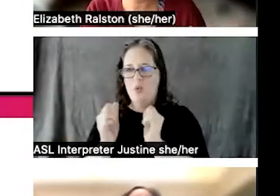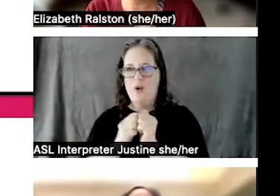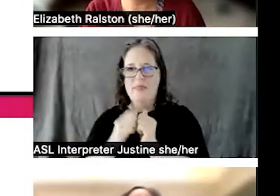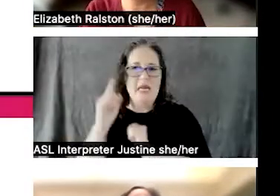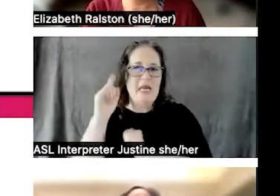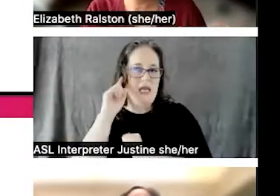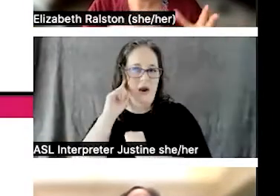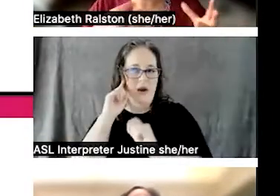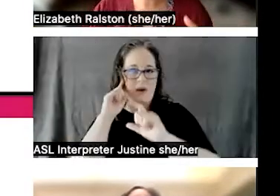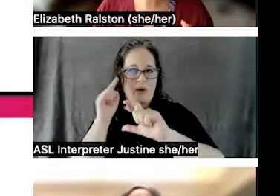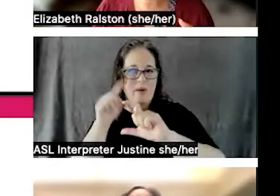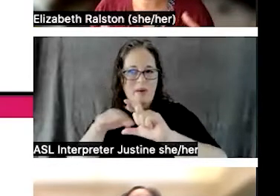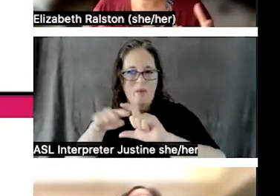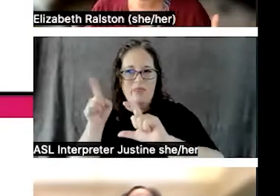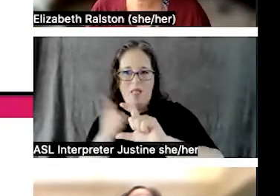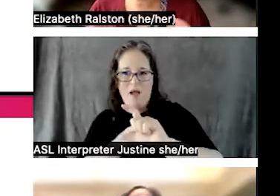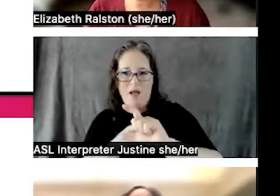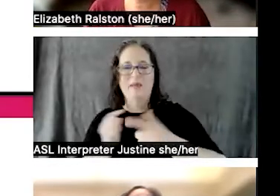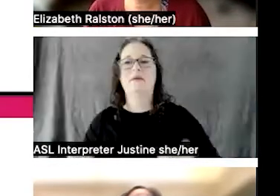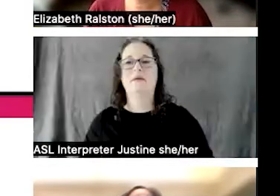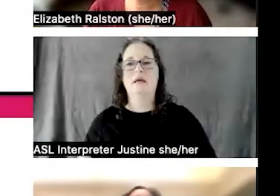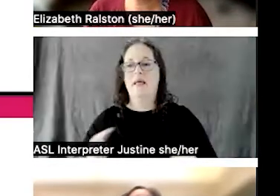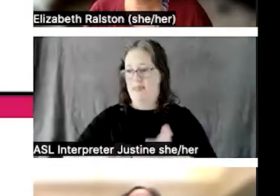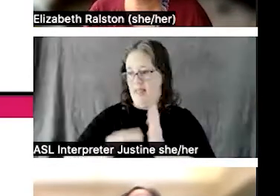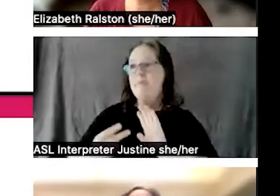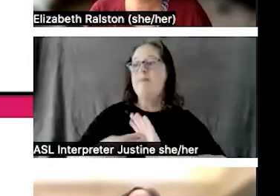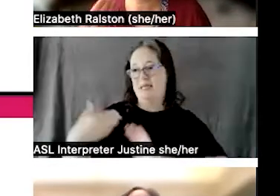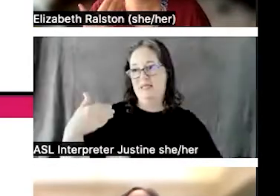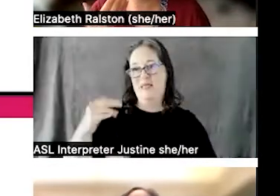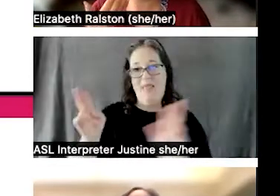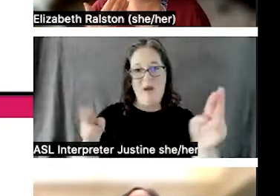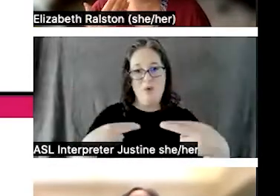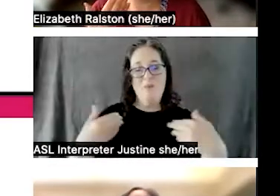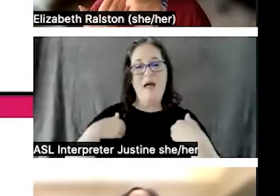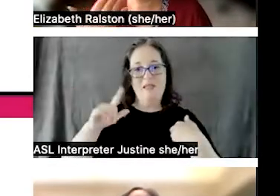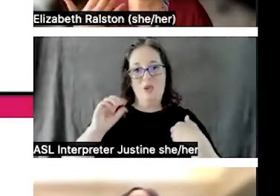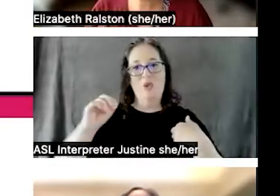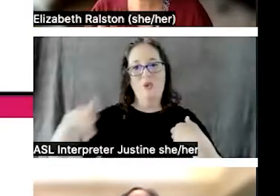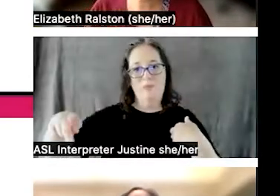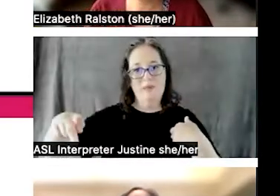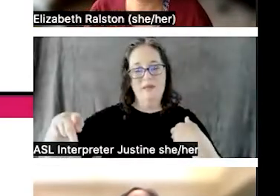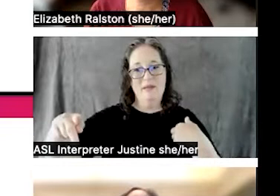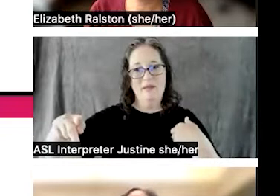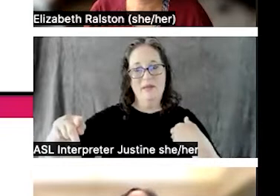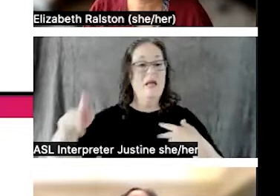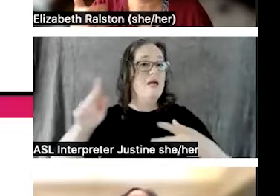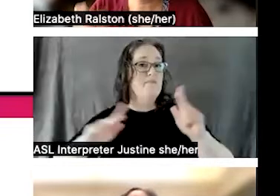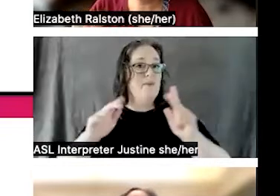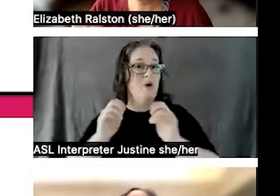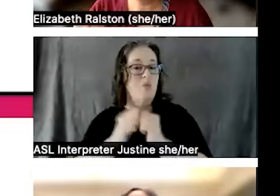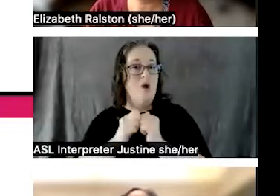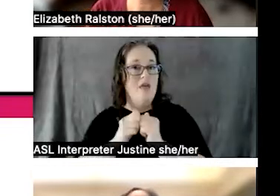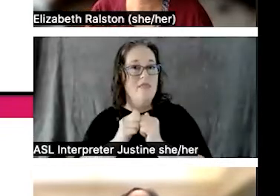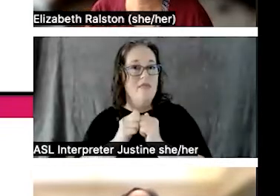going through the ear. That means that the room is looped. And so many people with hearing devices don't realize that they can